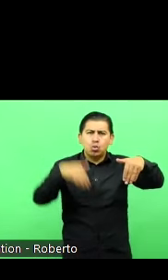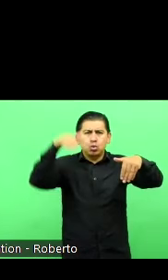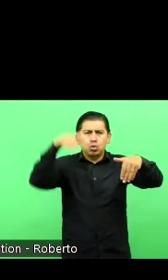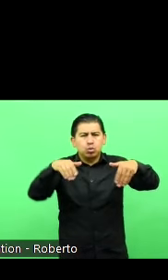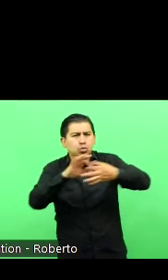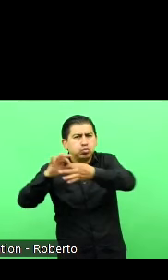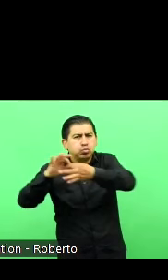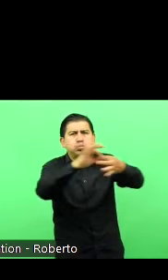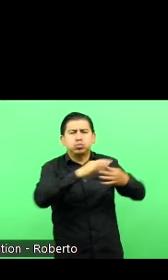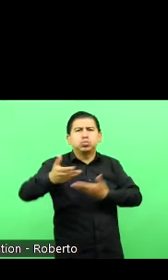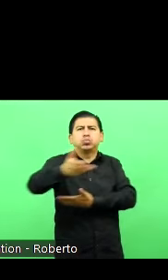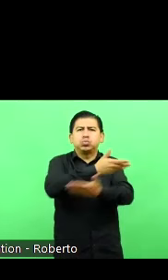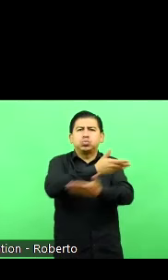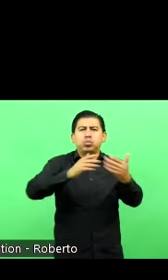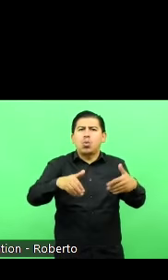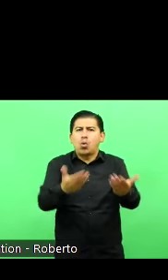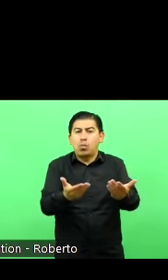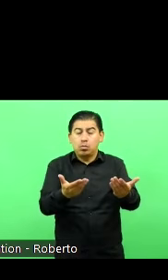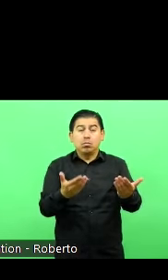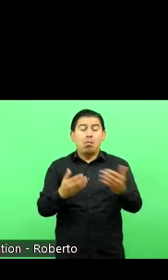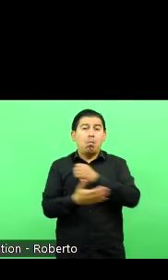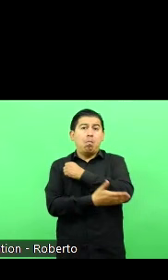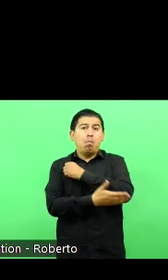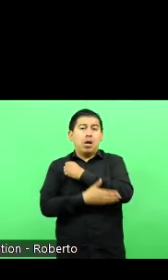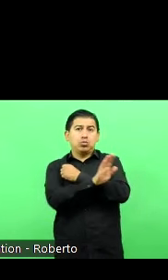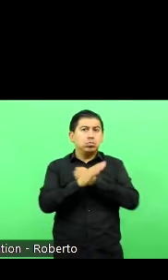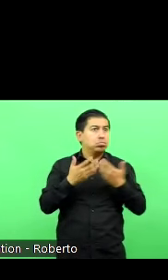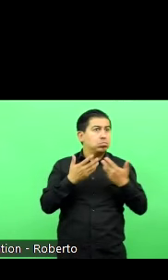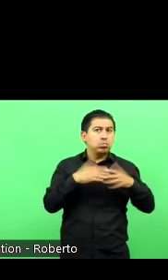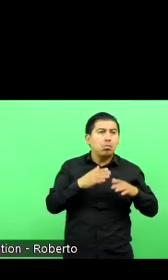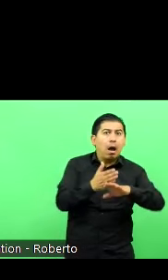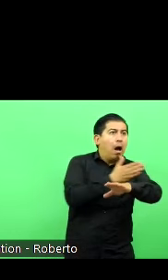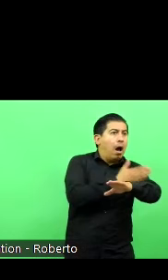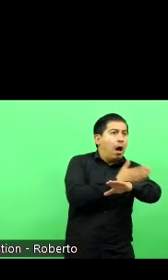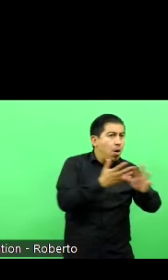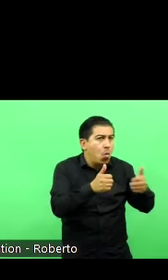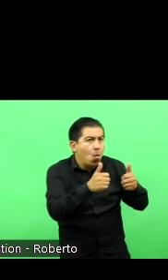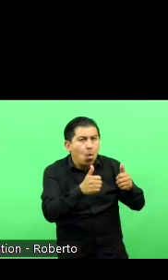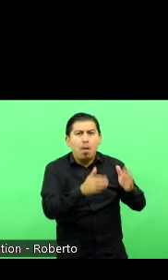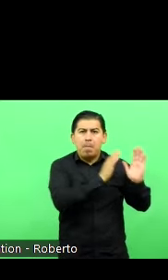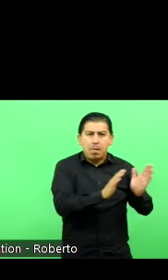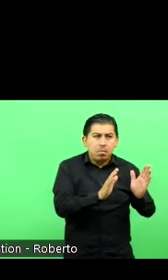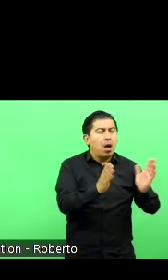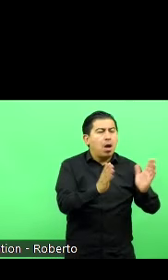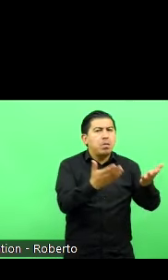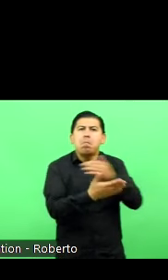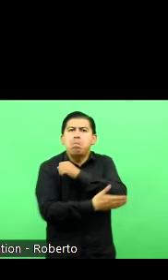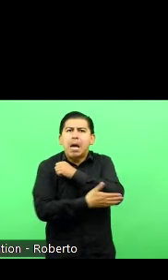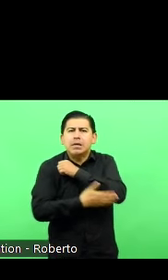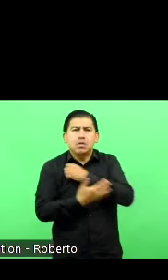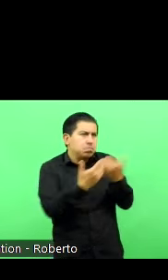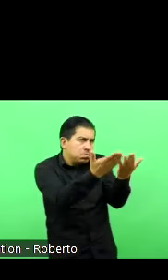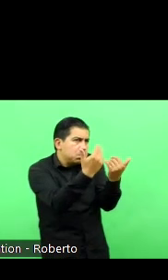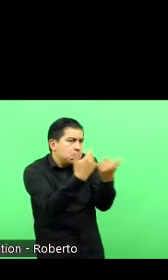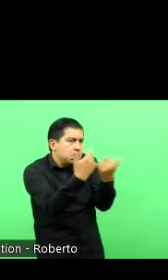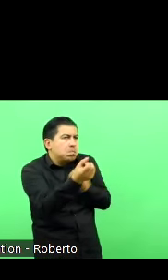other, exchanging good practices, and working collaboratively, countries can accelerate the adoption